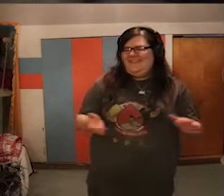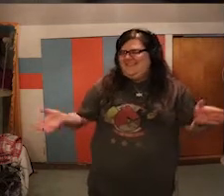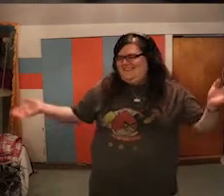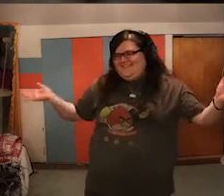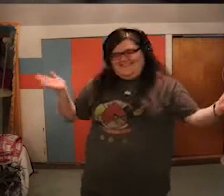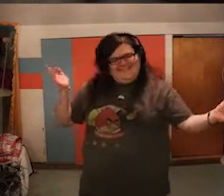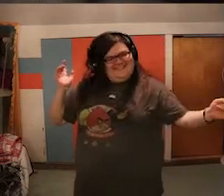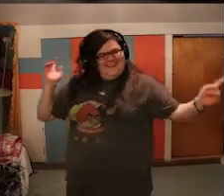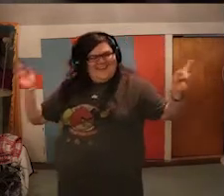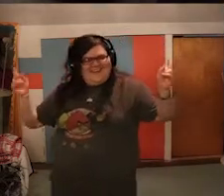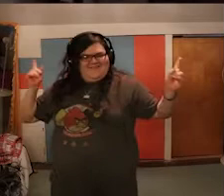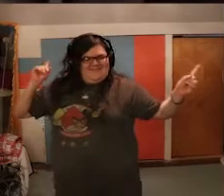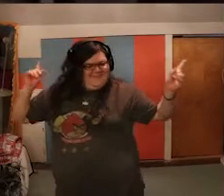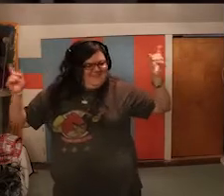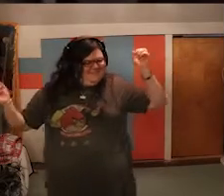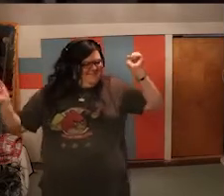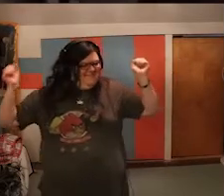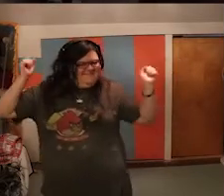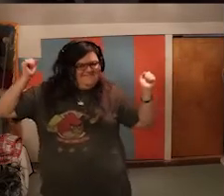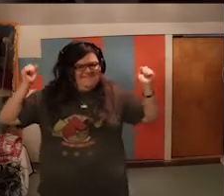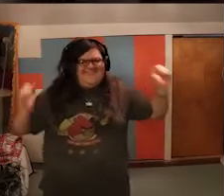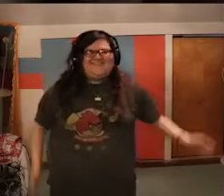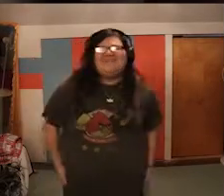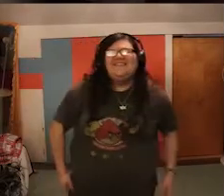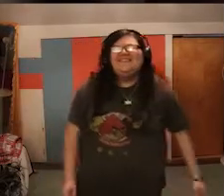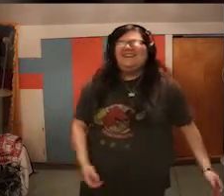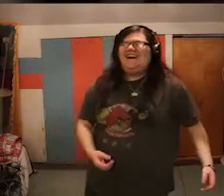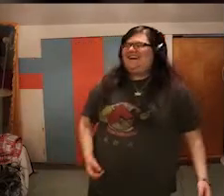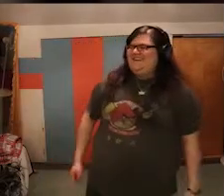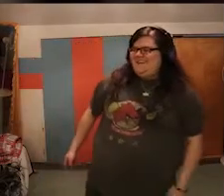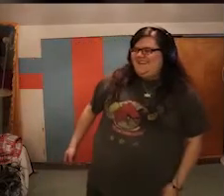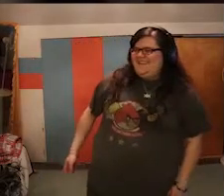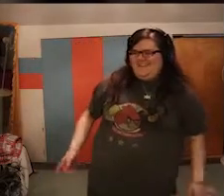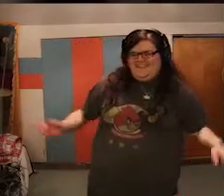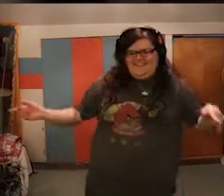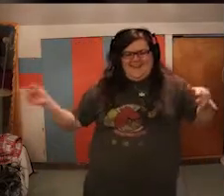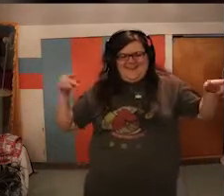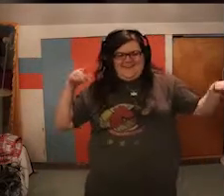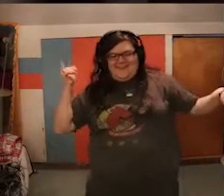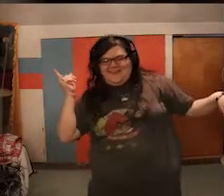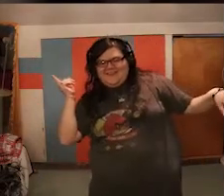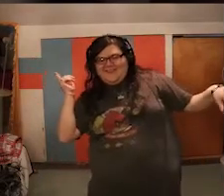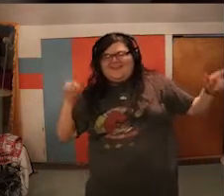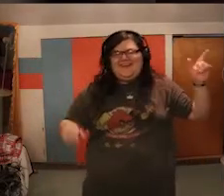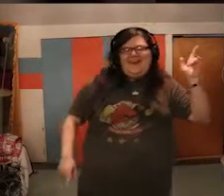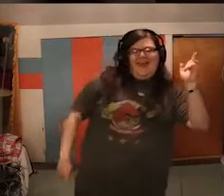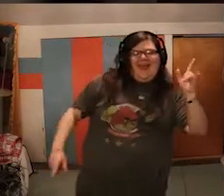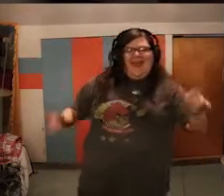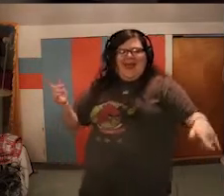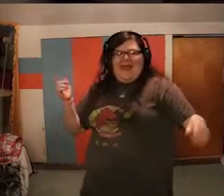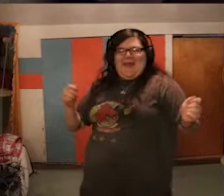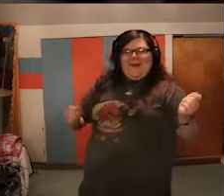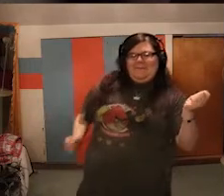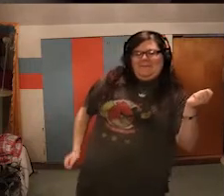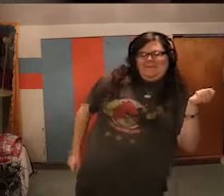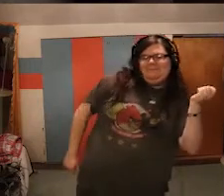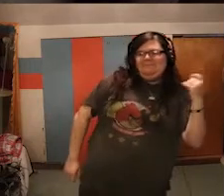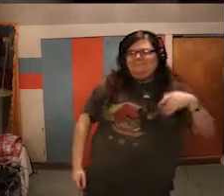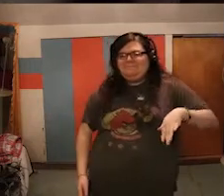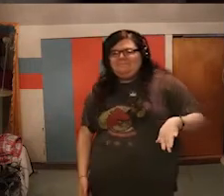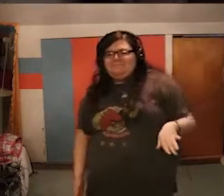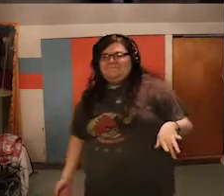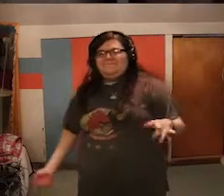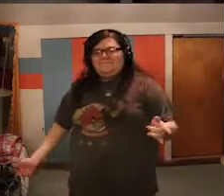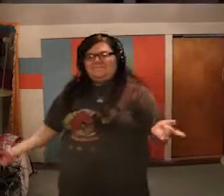high, I ain't playing games with you. Survive the night and I'll hop up in the Wraith with you. Stars in your